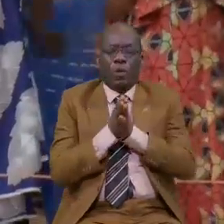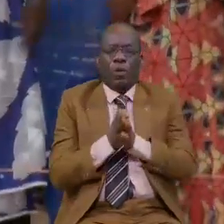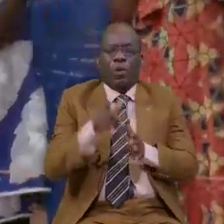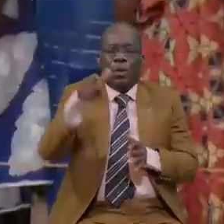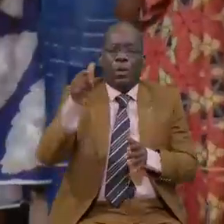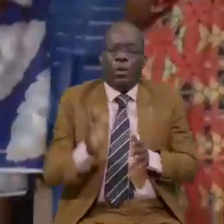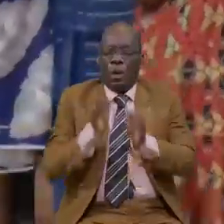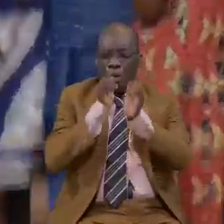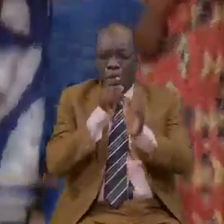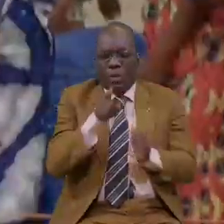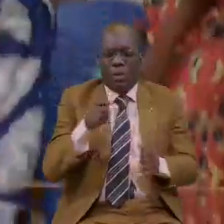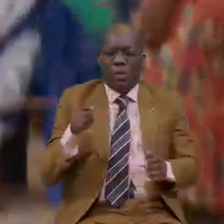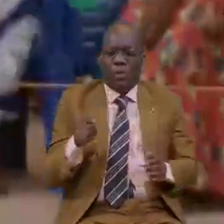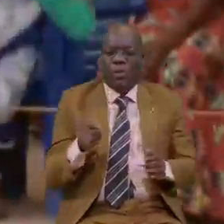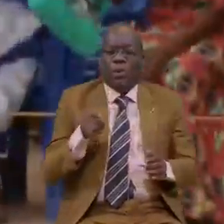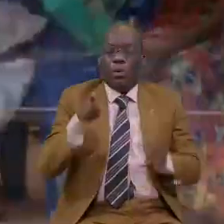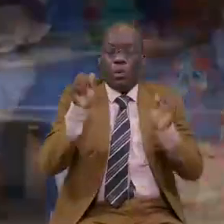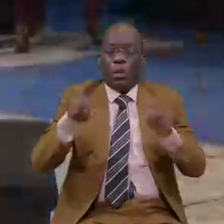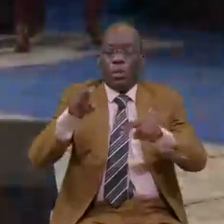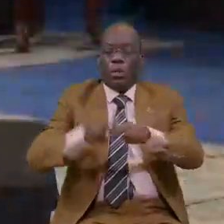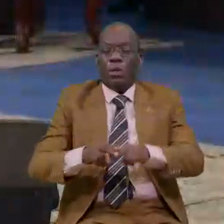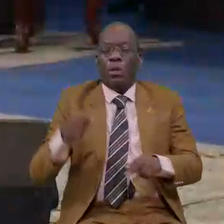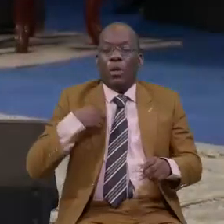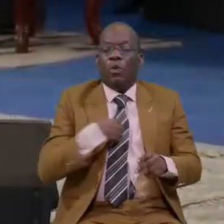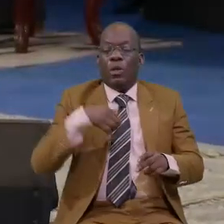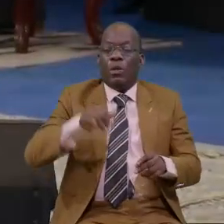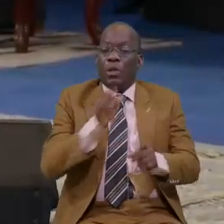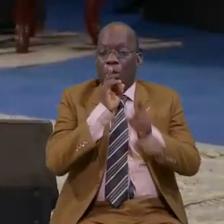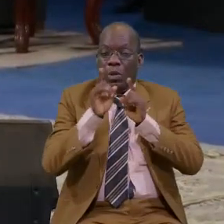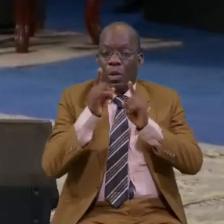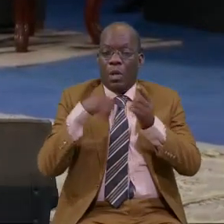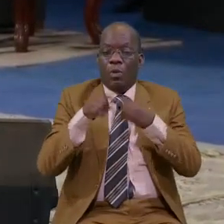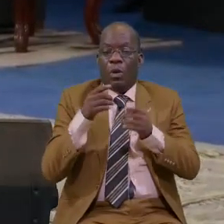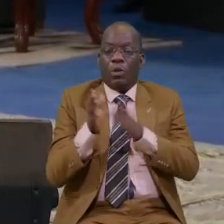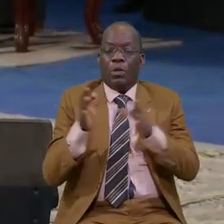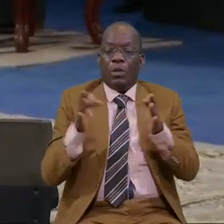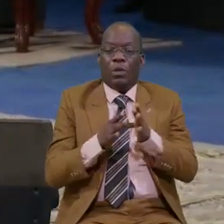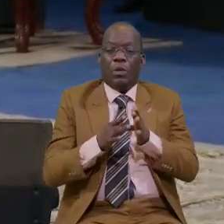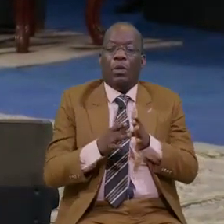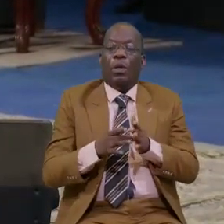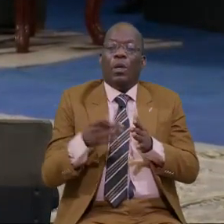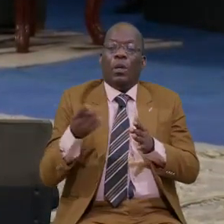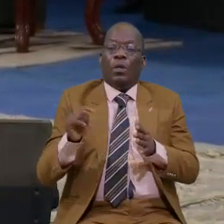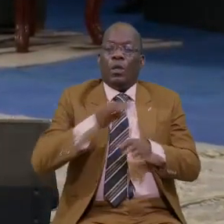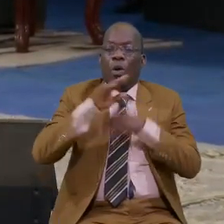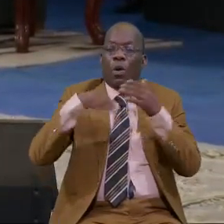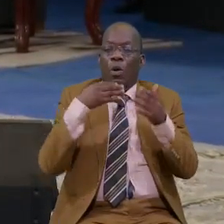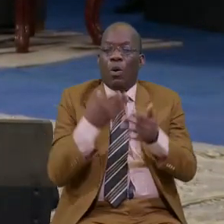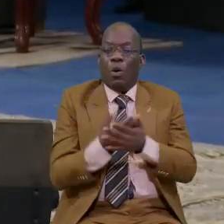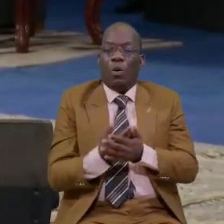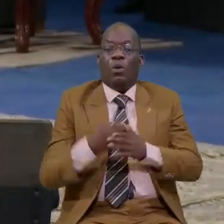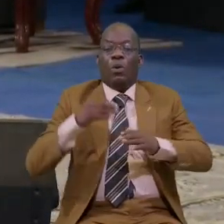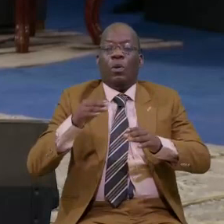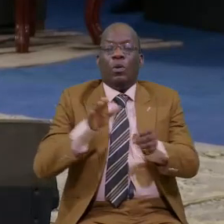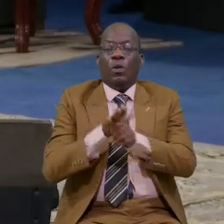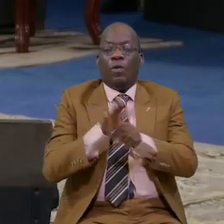still talking about Jesus, the all-sufficient Jesus. And we're looking at it because it says,